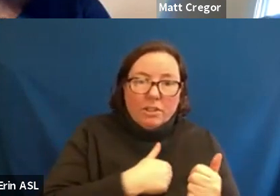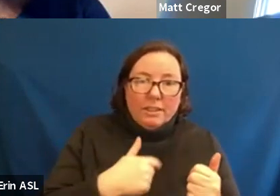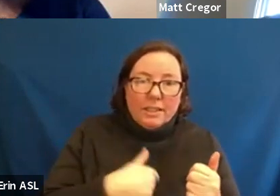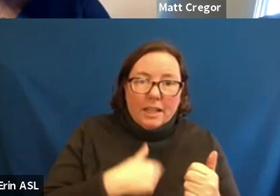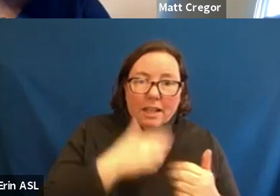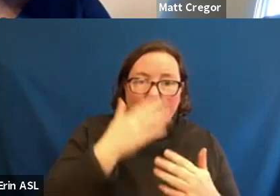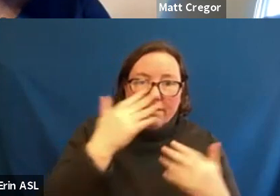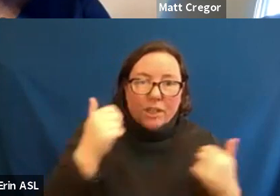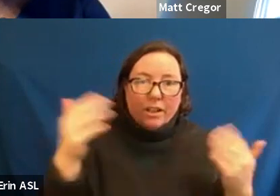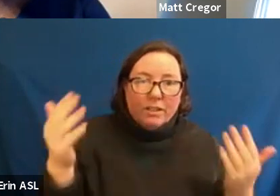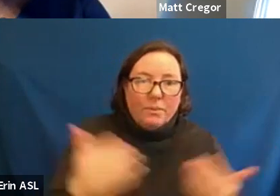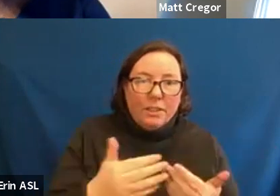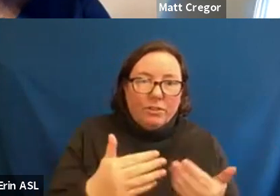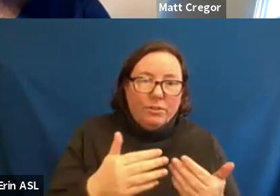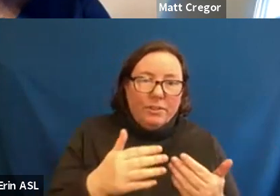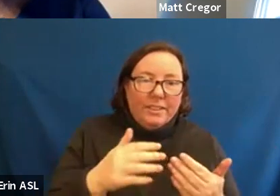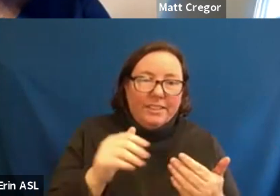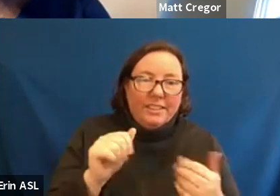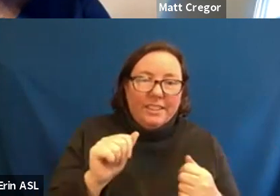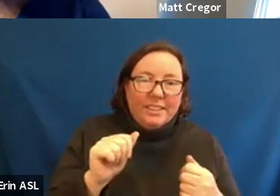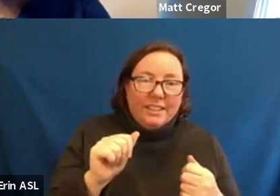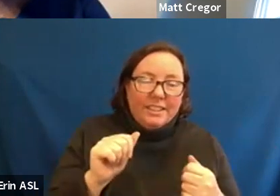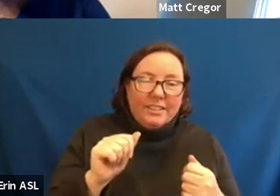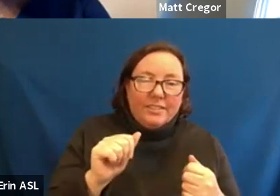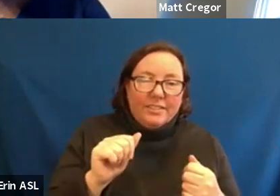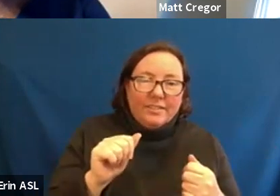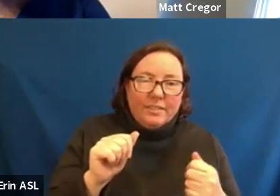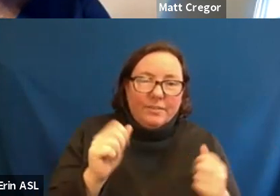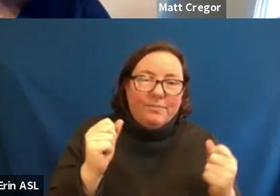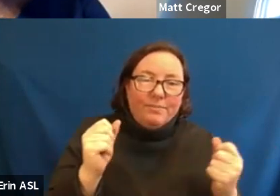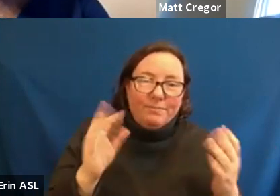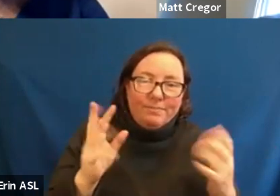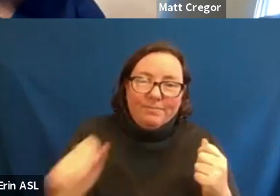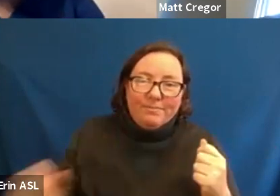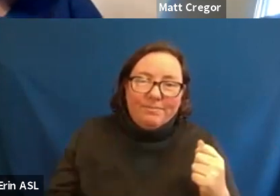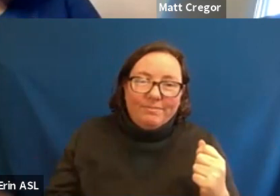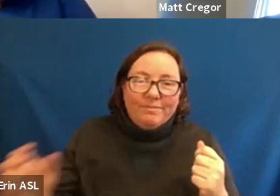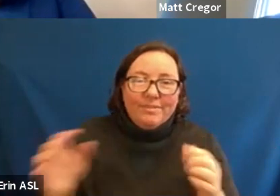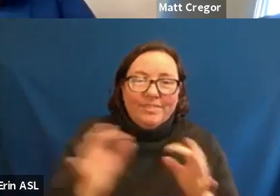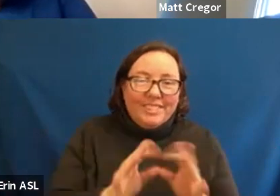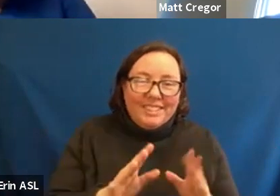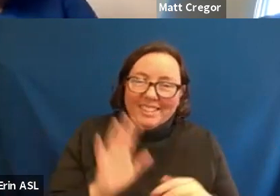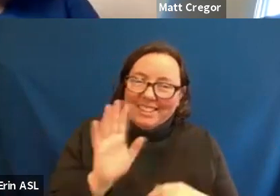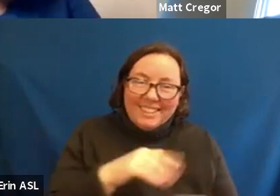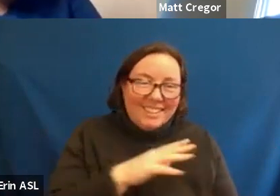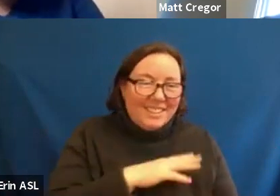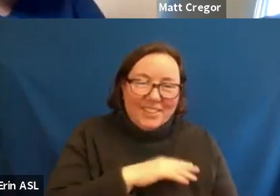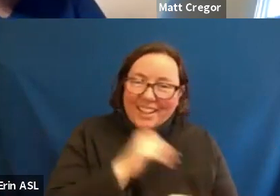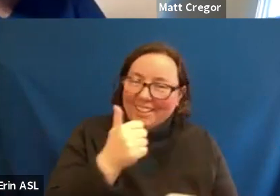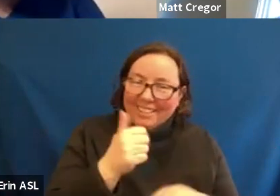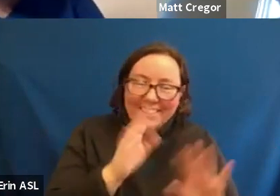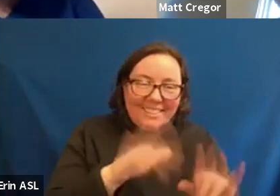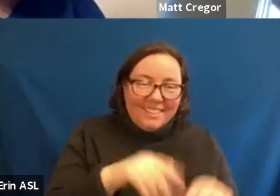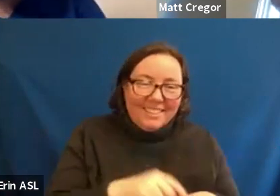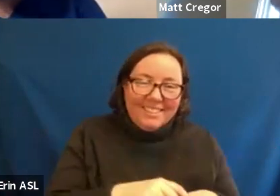not introduce our sign language interpreters. And I